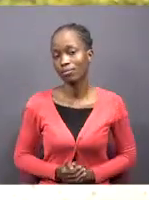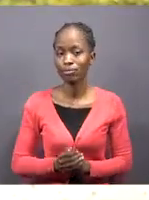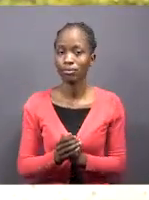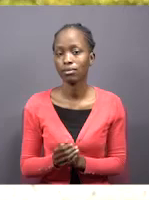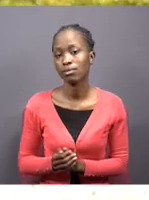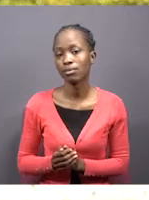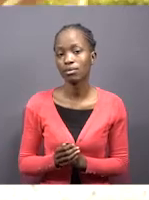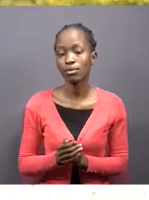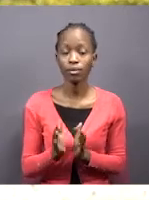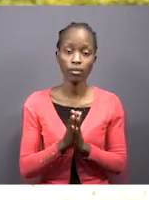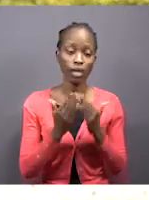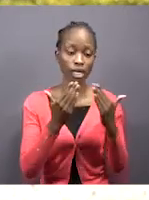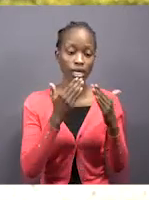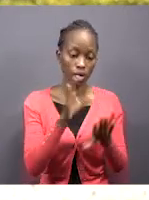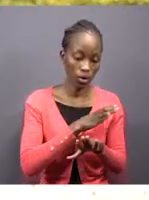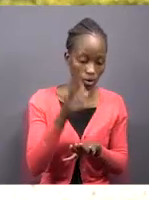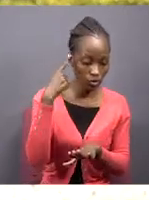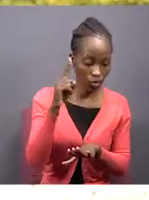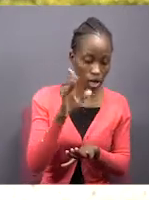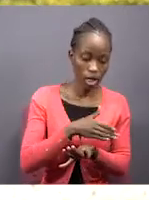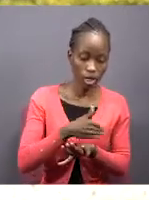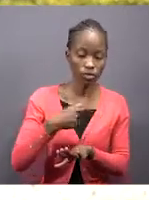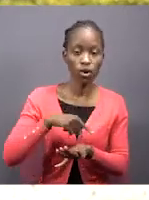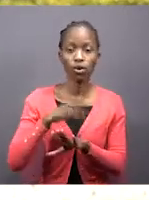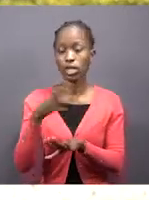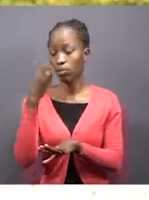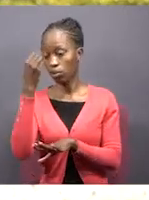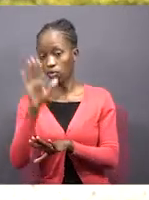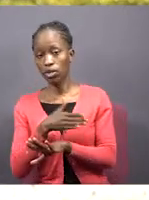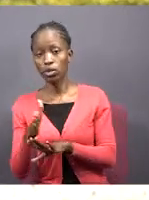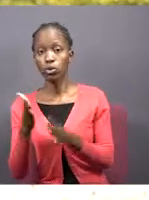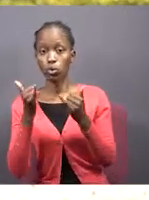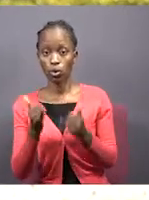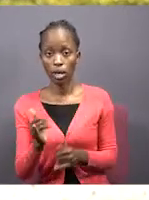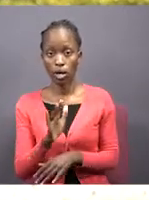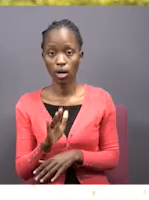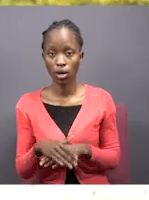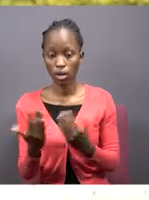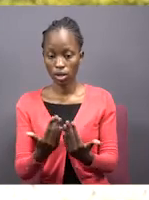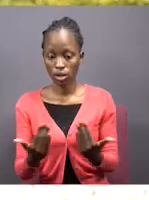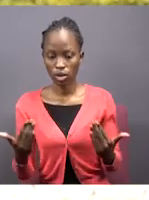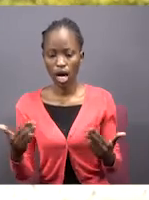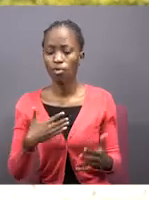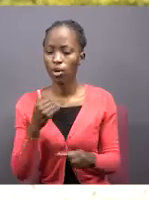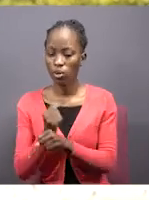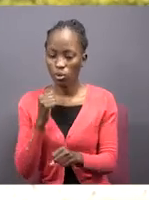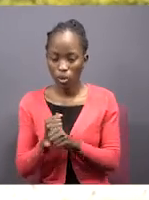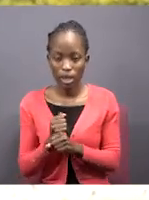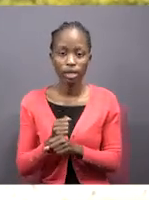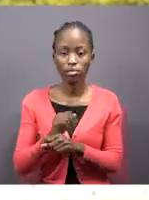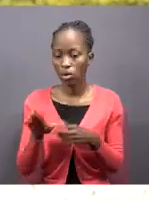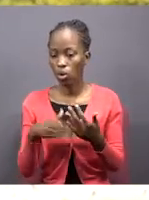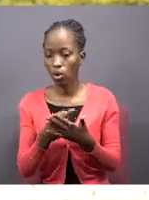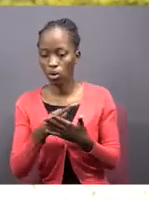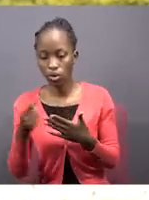Yay! Thank you so much, choir, for singing us that beautiful song. Now, children have been working very hard over the week to